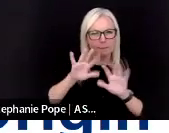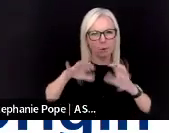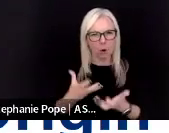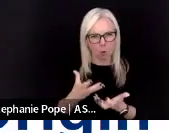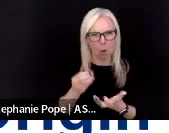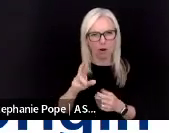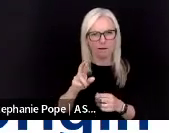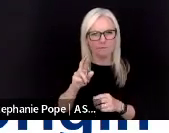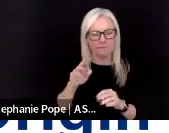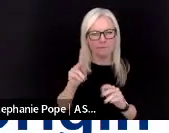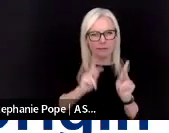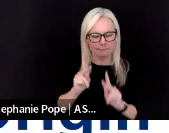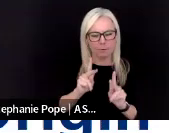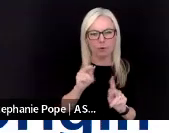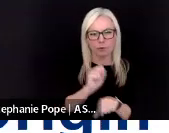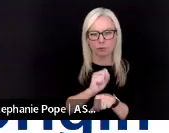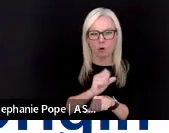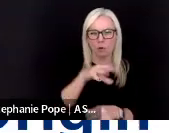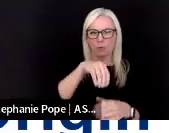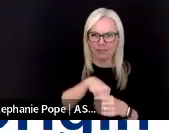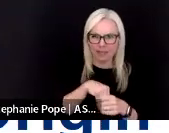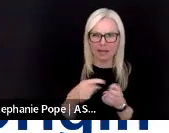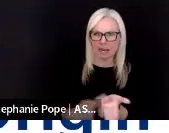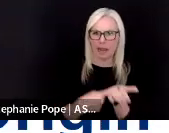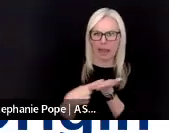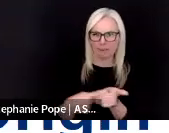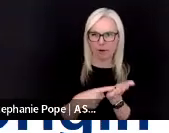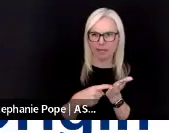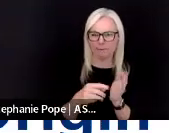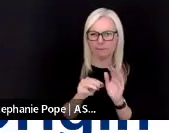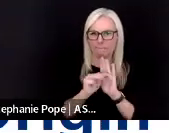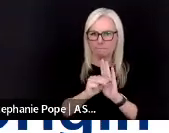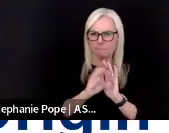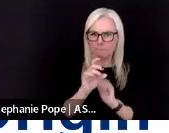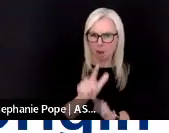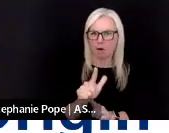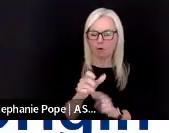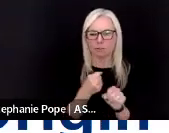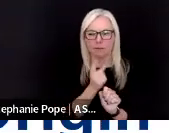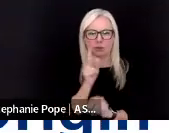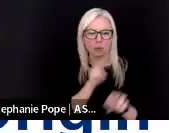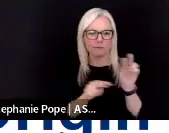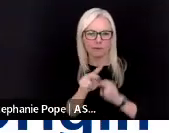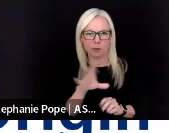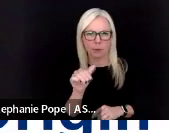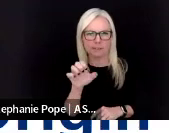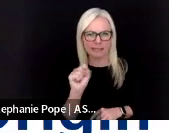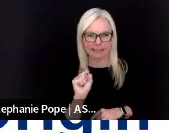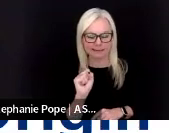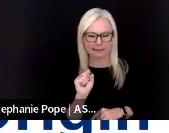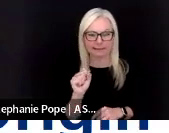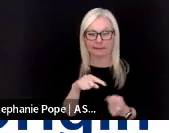Center to work within a collaborative model to make sure that we're reviewing these cases. So that team consists of